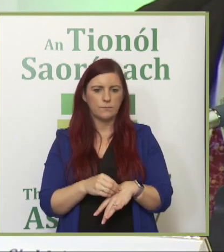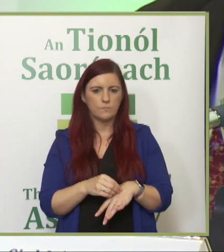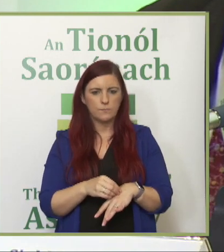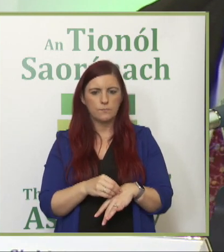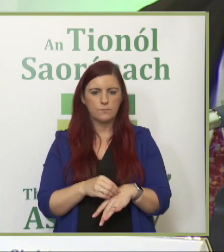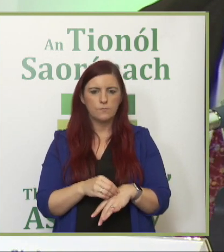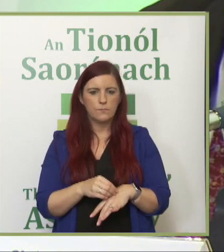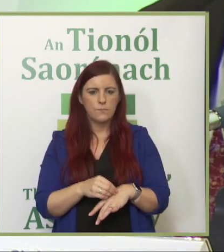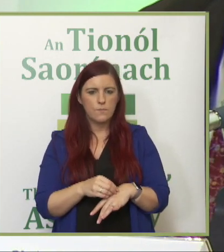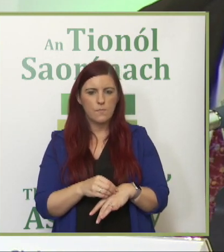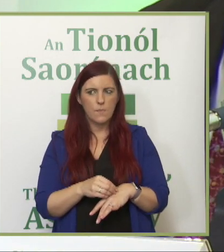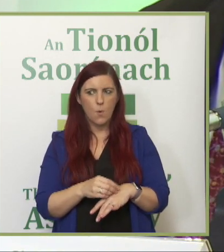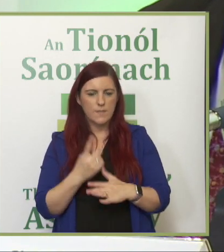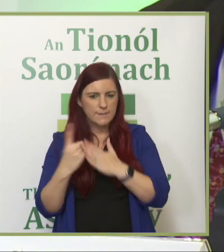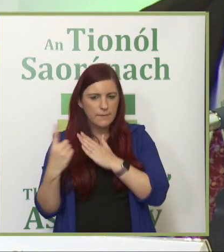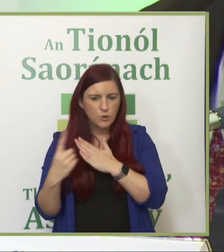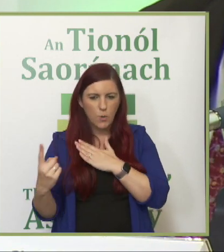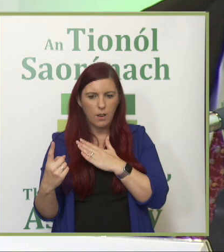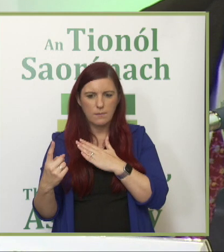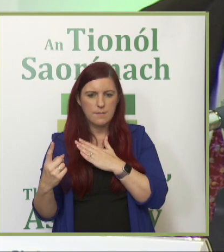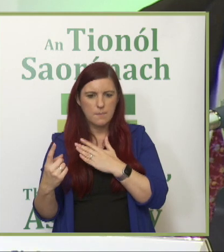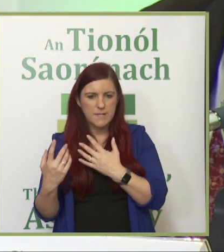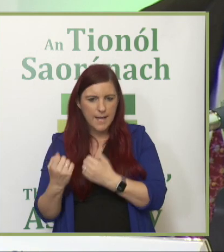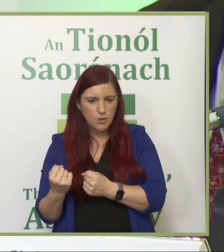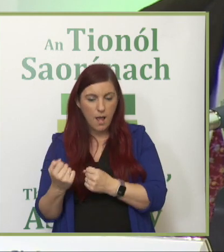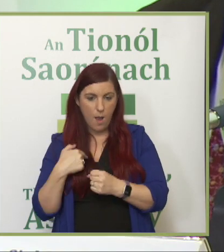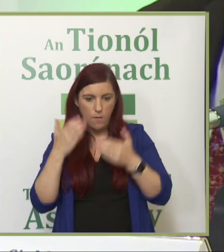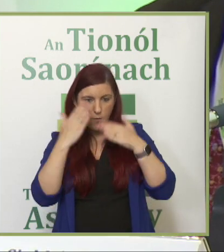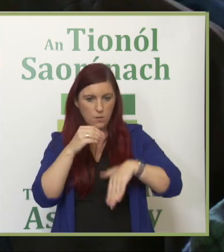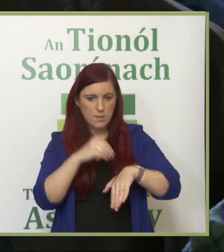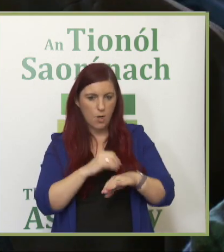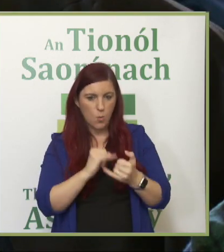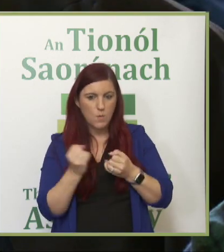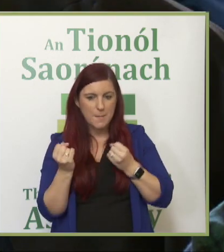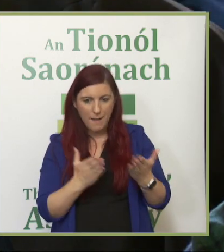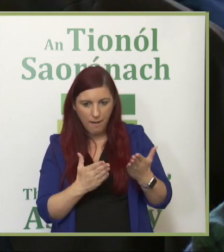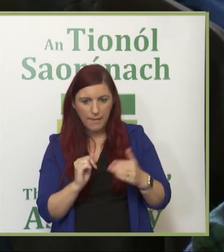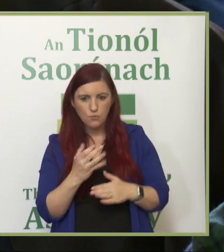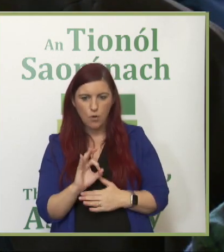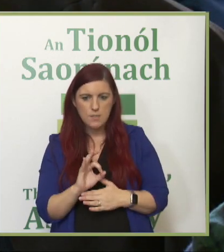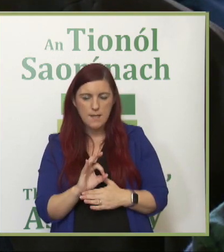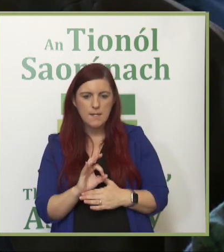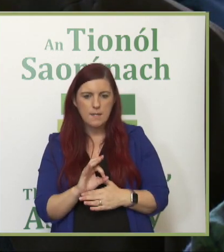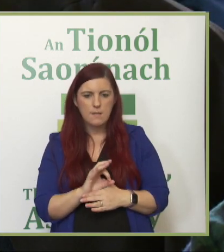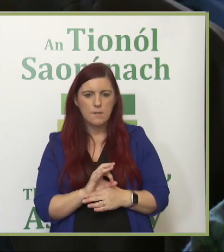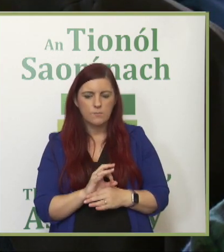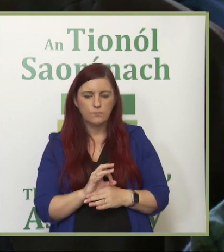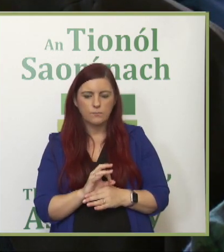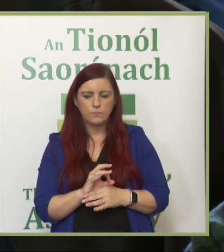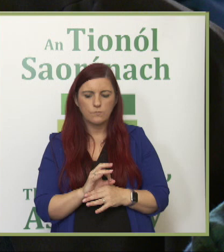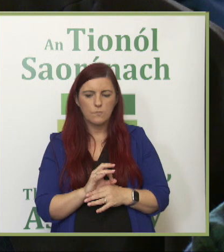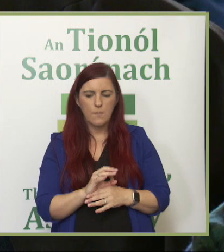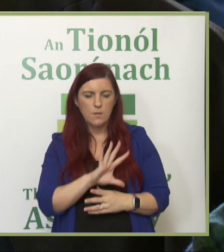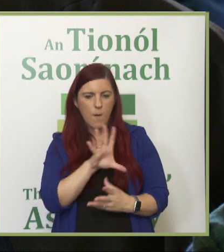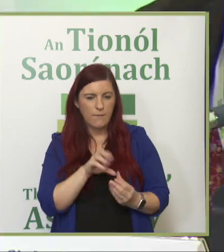those possession cases. Our whole focus is on the people who supply the drugs, and everything that I